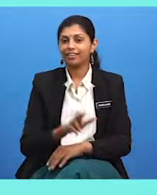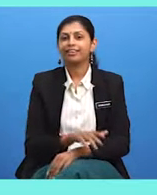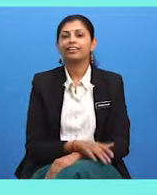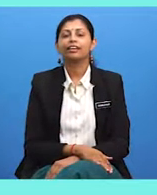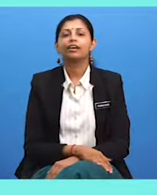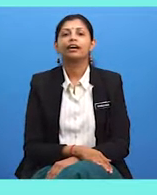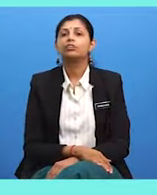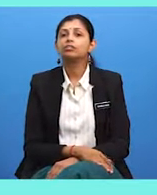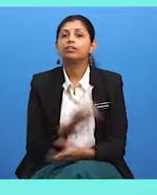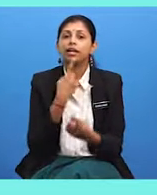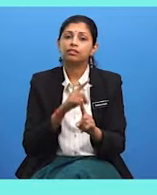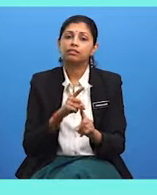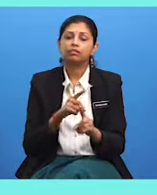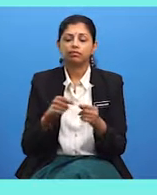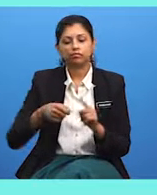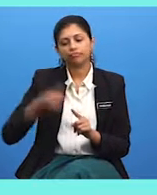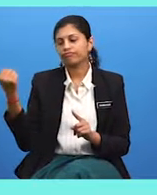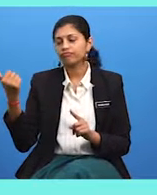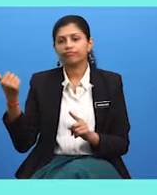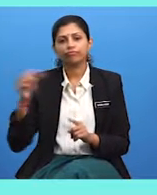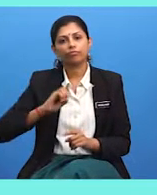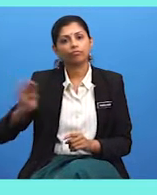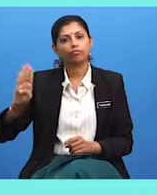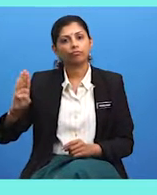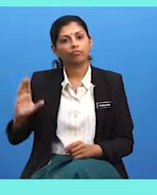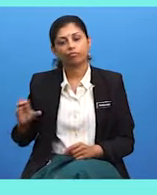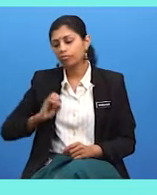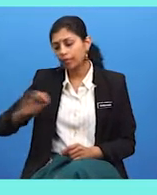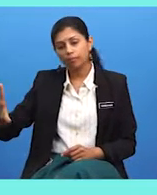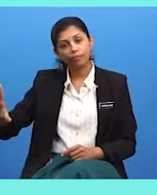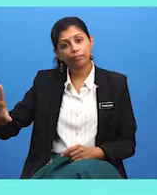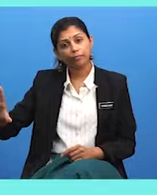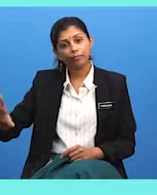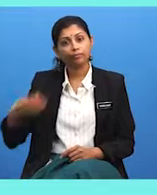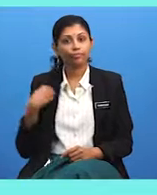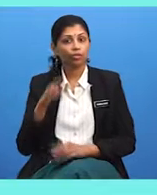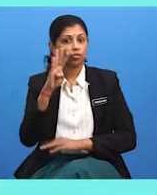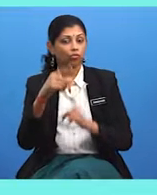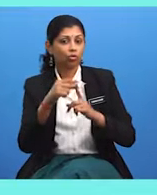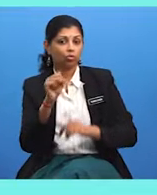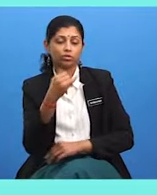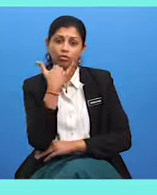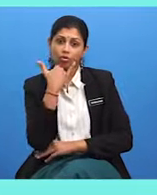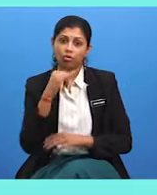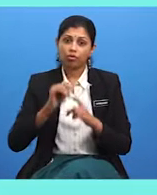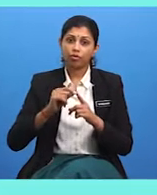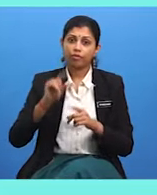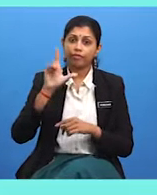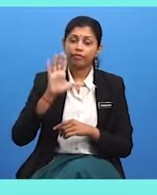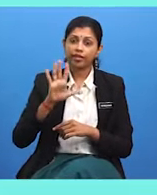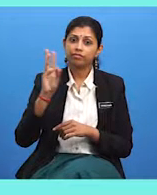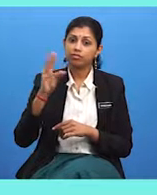words, the answers are not accepted as they do not adhere to the